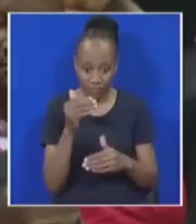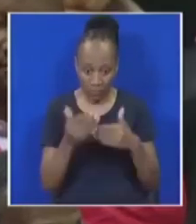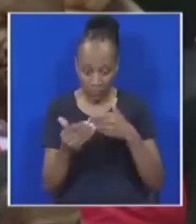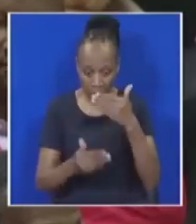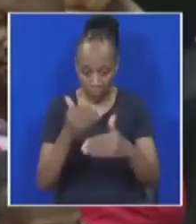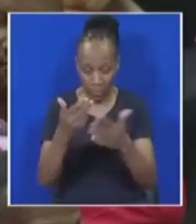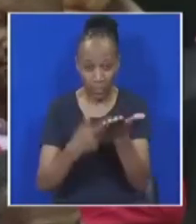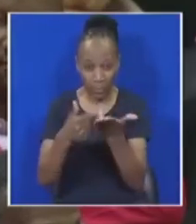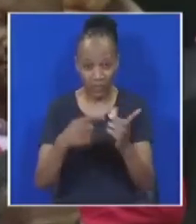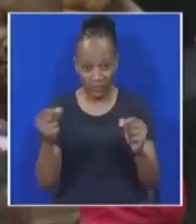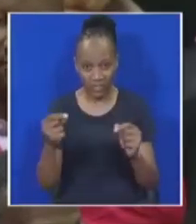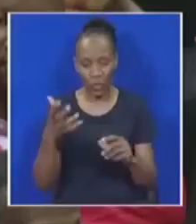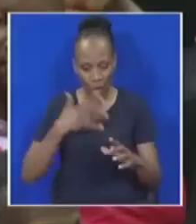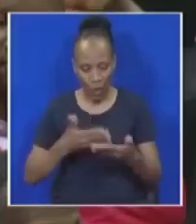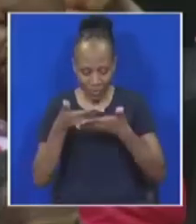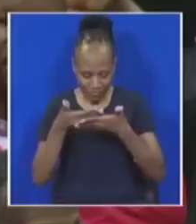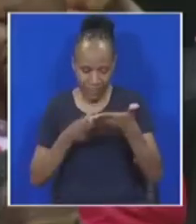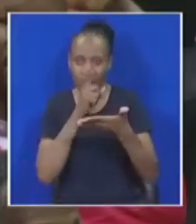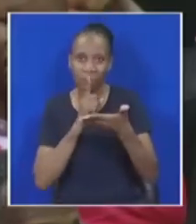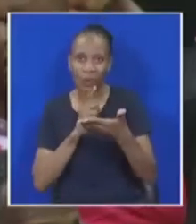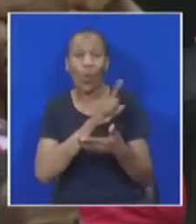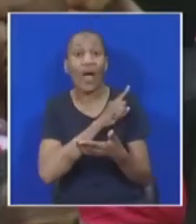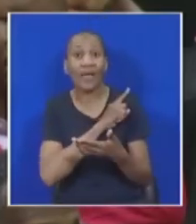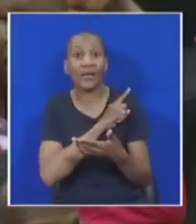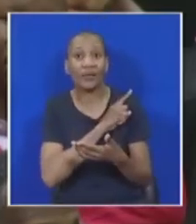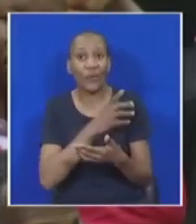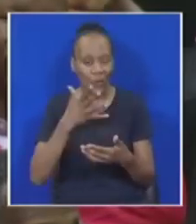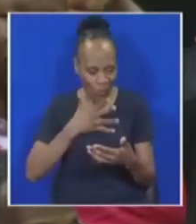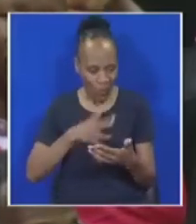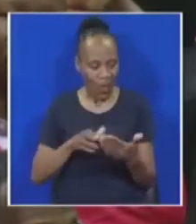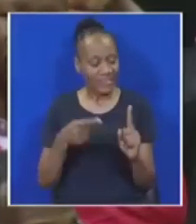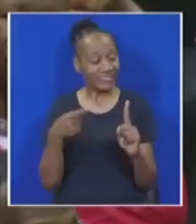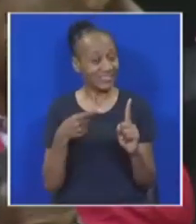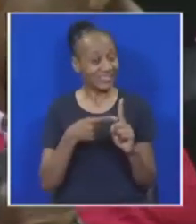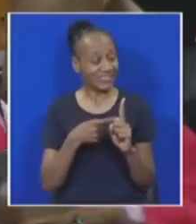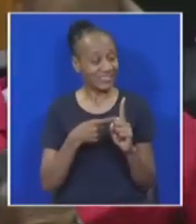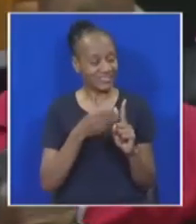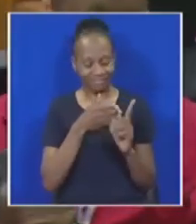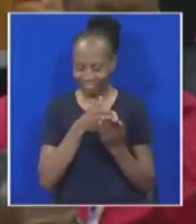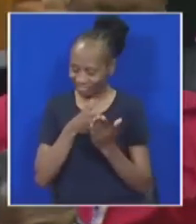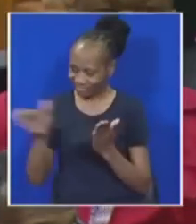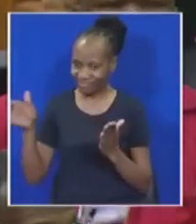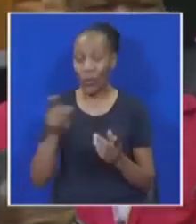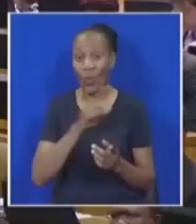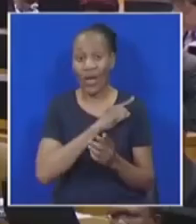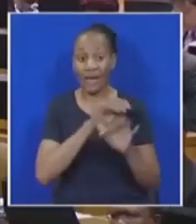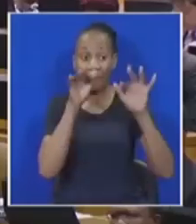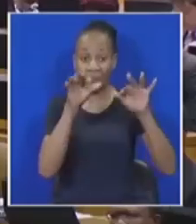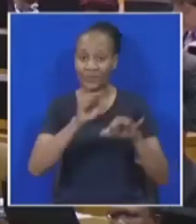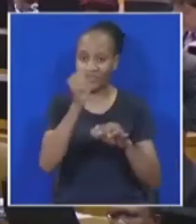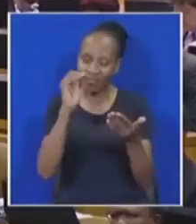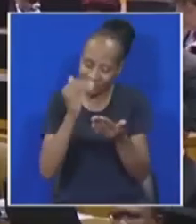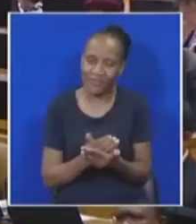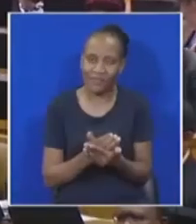that we are able to get rid of the crisis that is facing South Africa and our people remain safe? So that